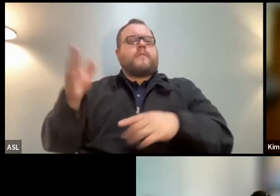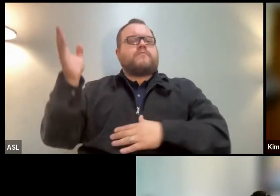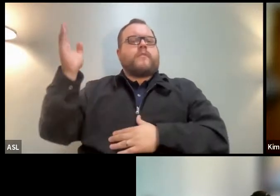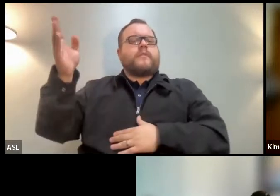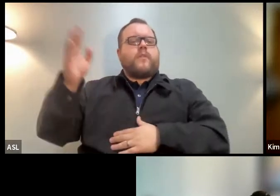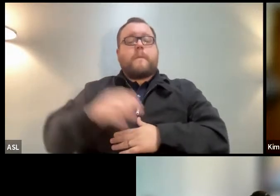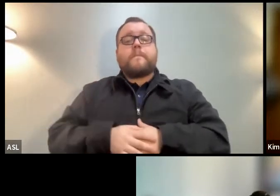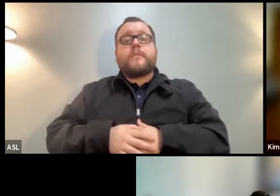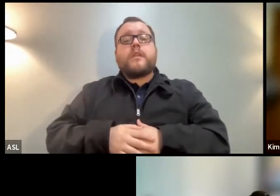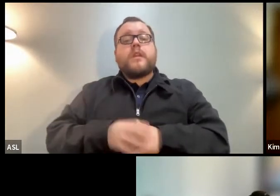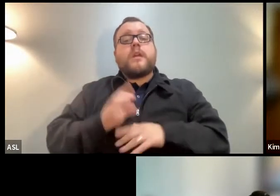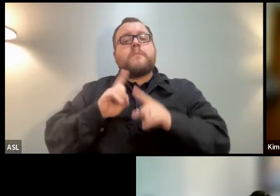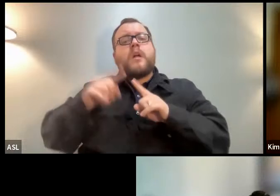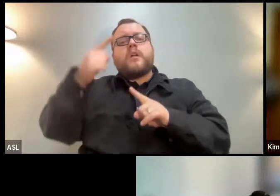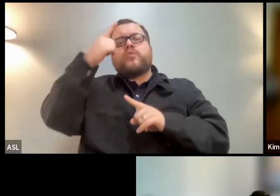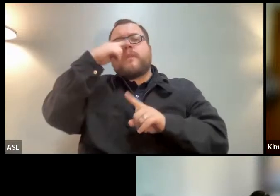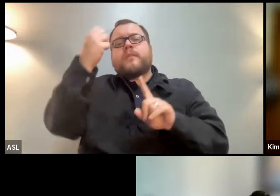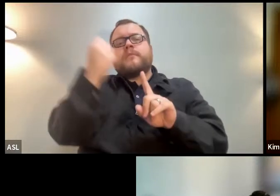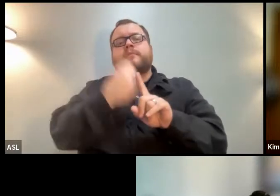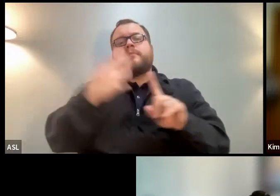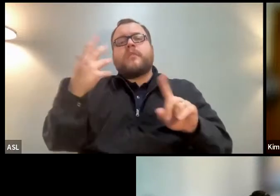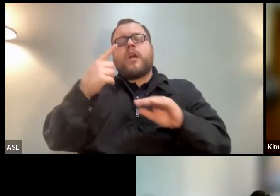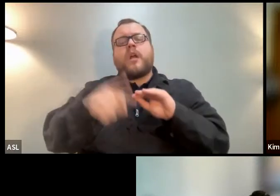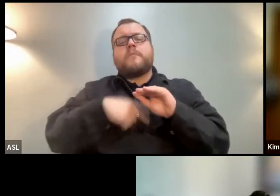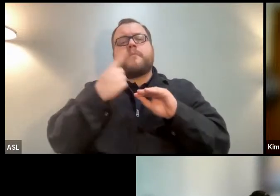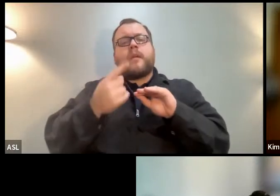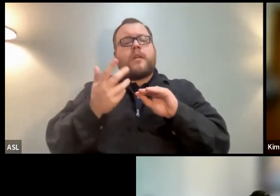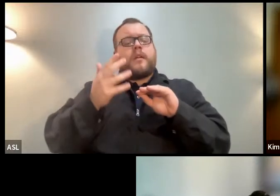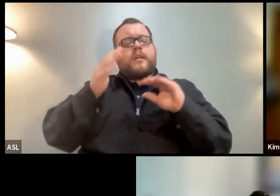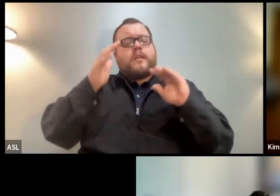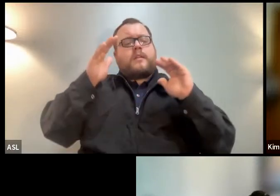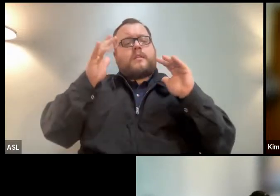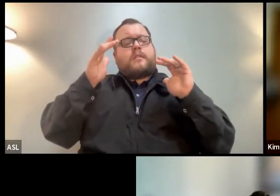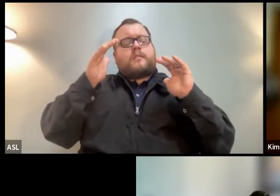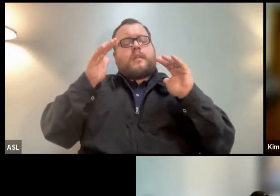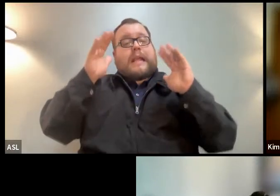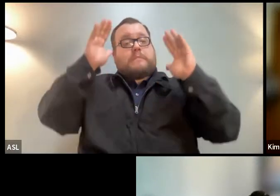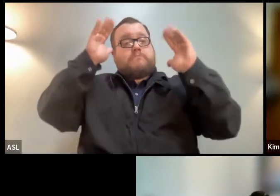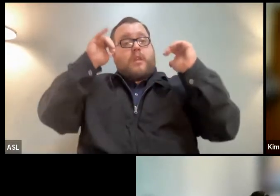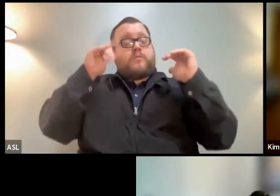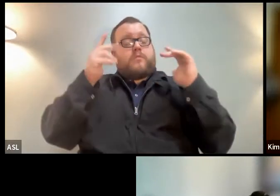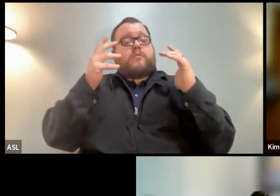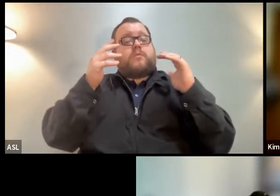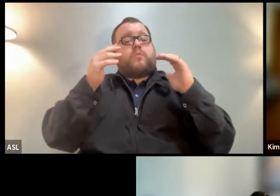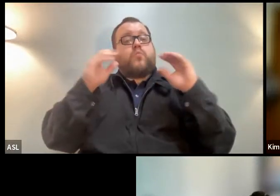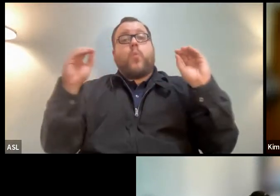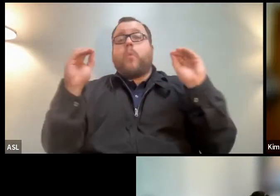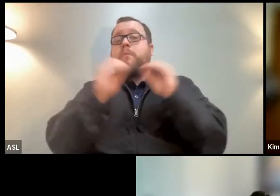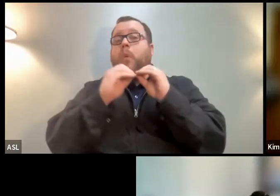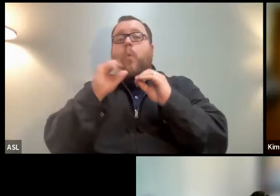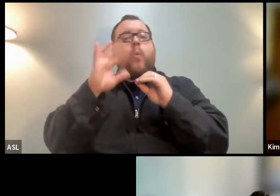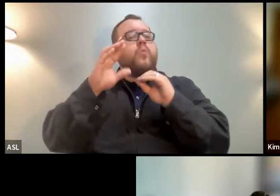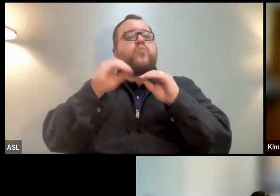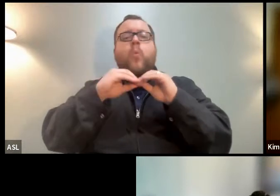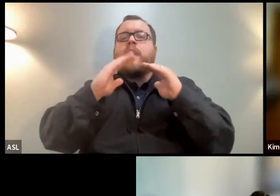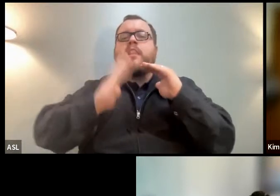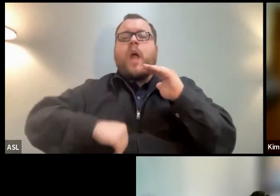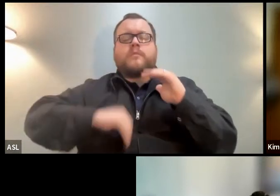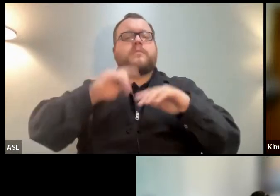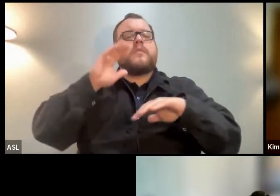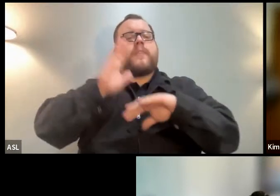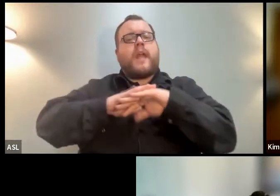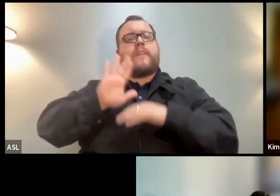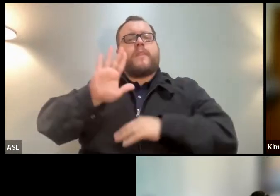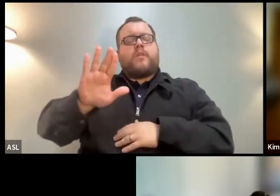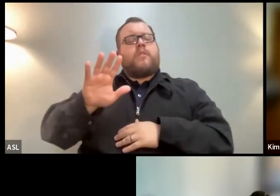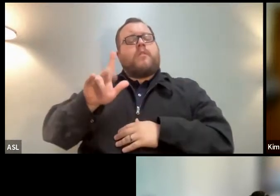but can you expand expecting no more or less than developmental ability? Many may have too low expectations, and this can